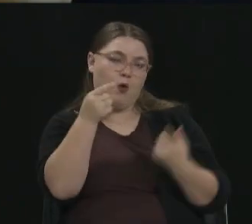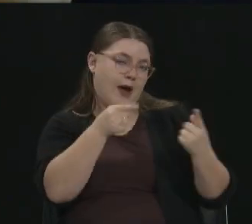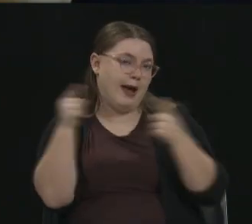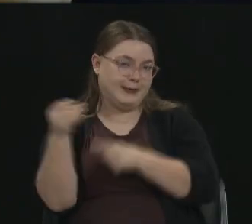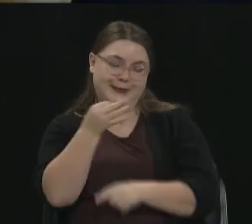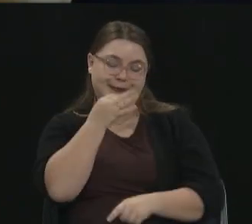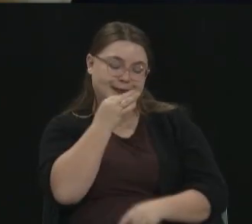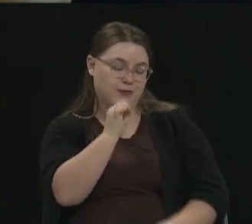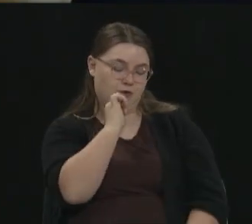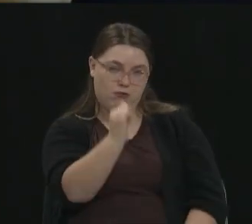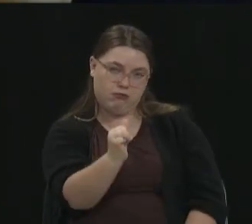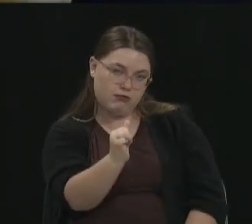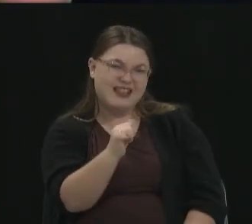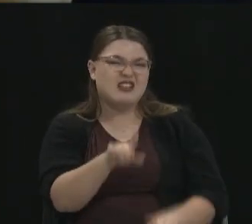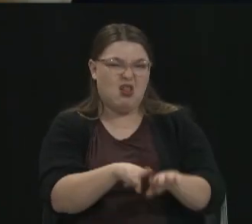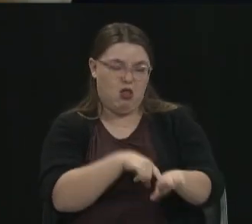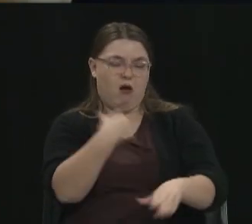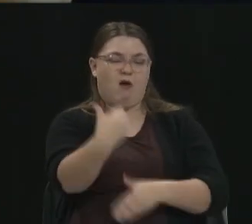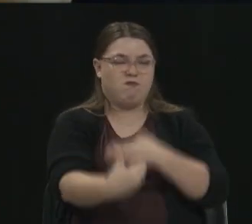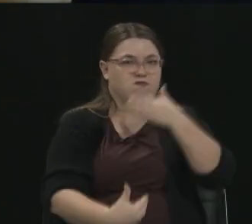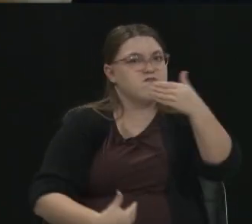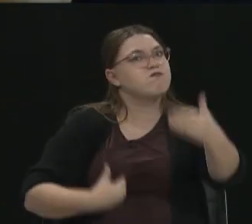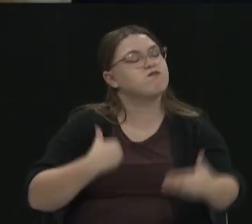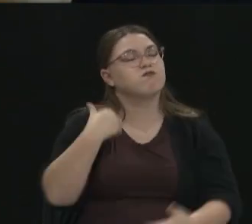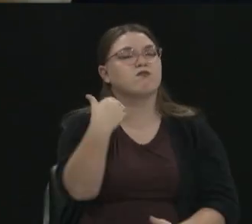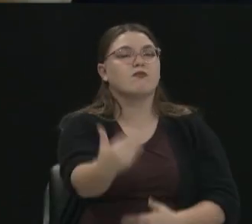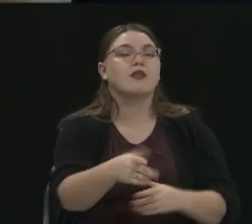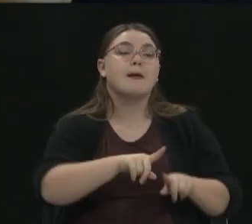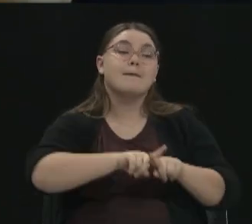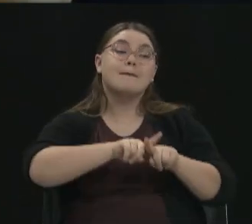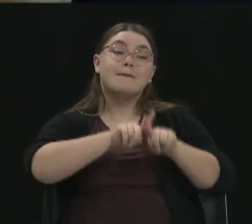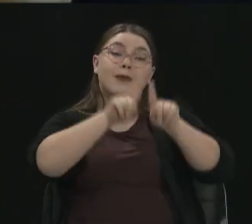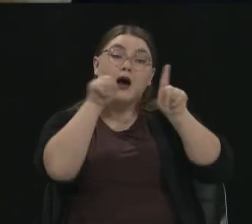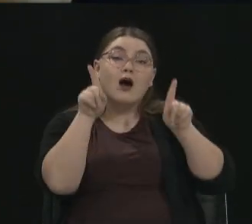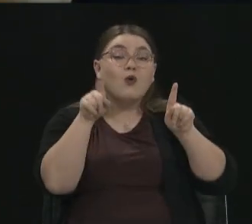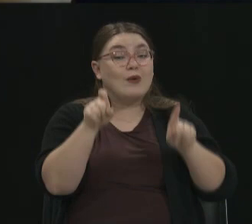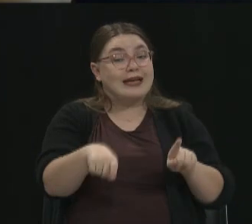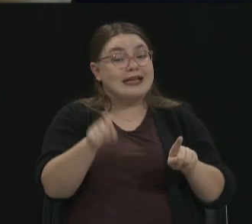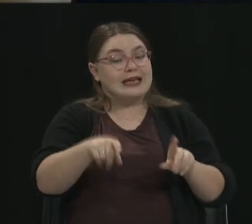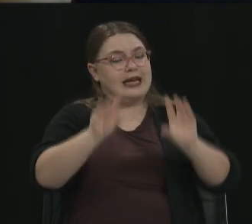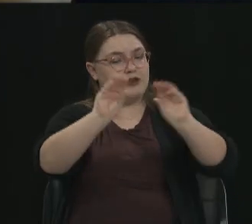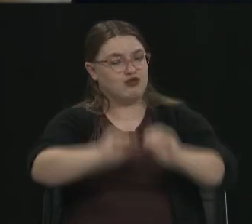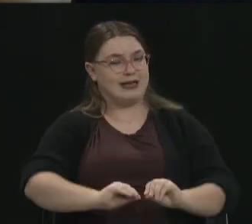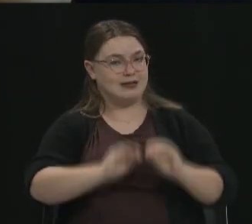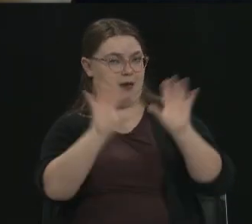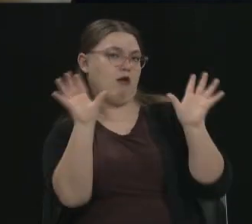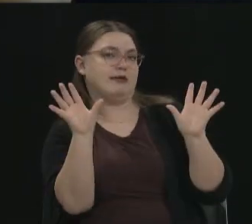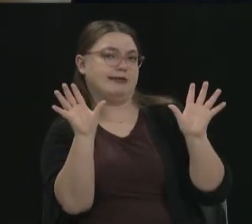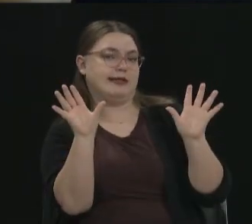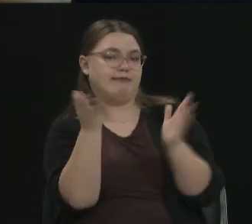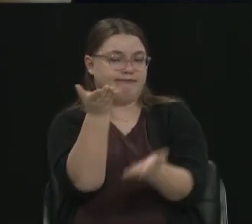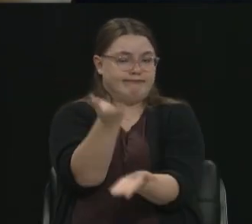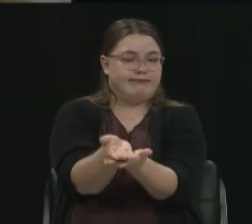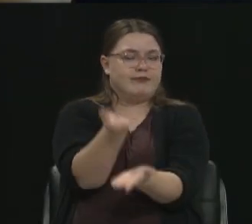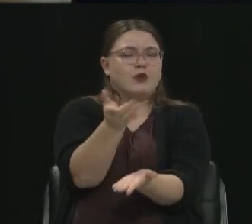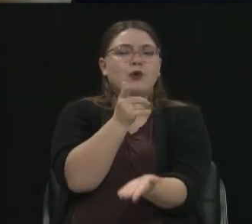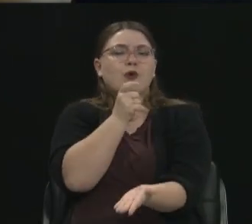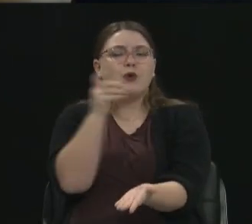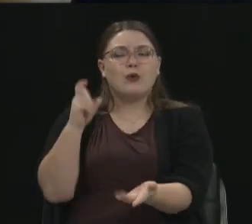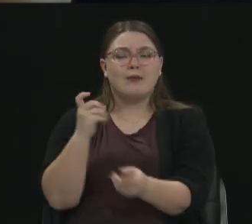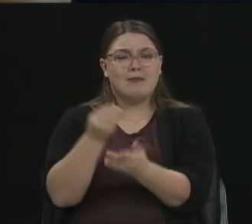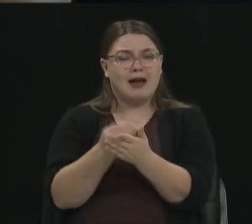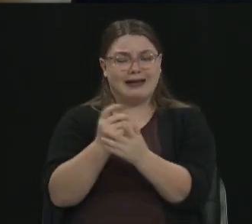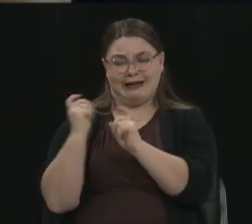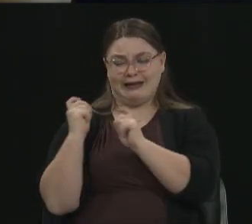we can require more transparency from groups. Who gave you the money, and to list them.